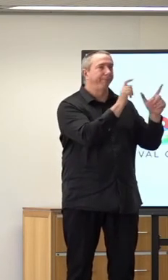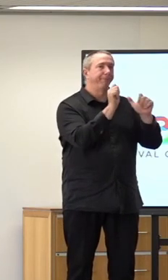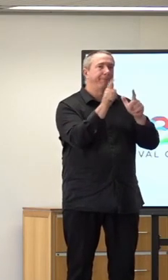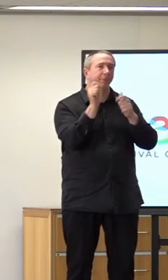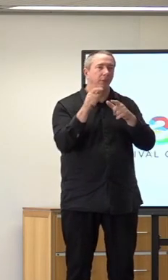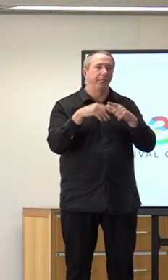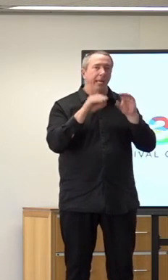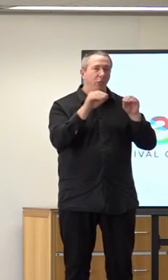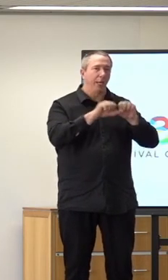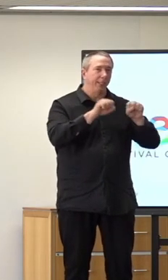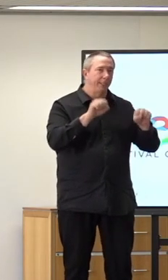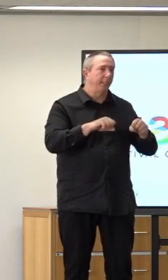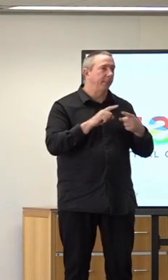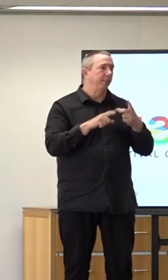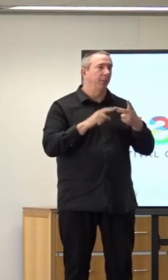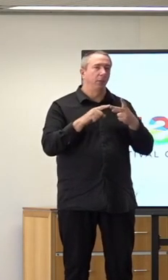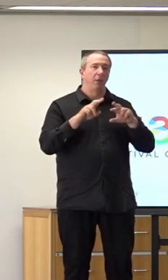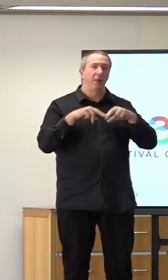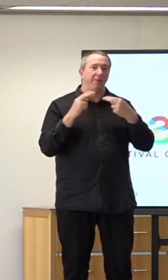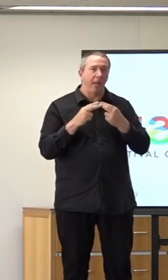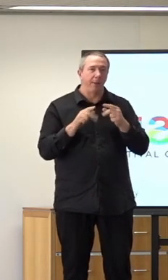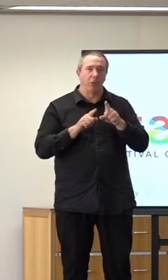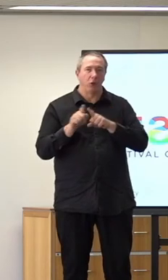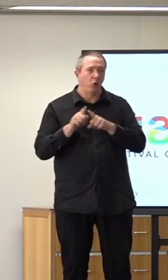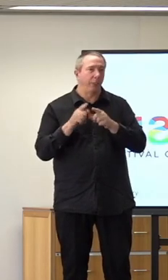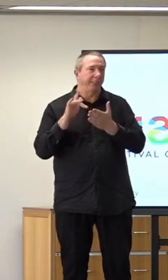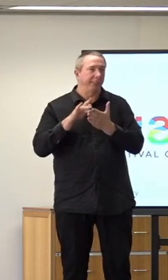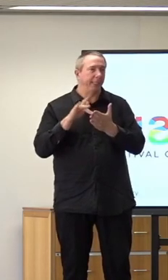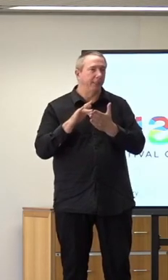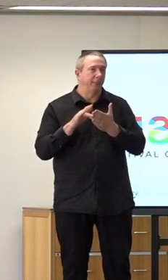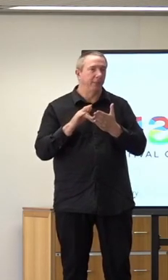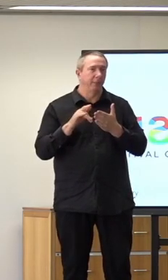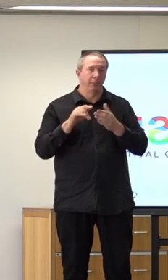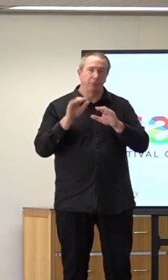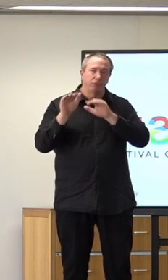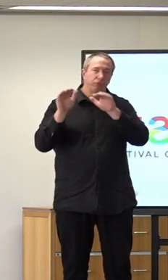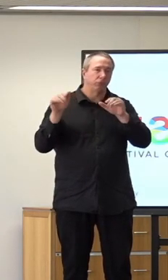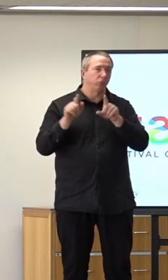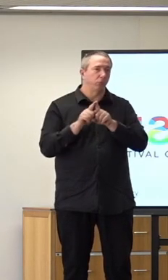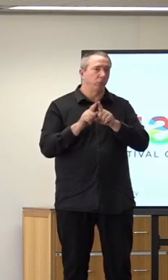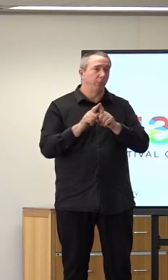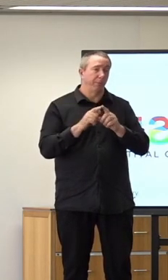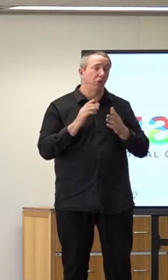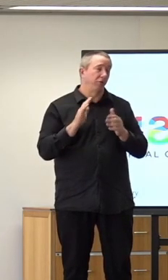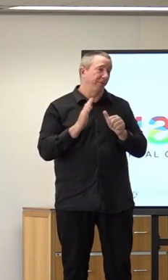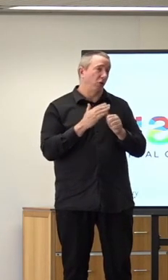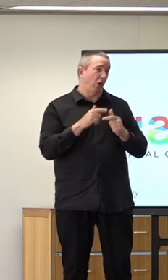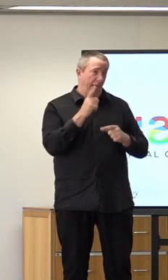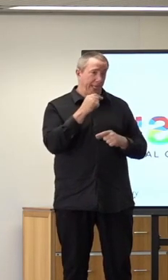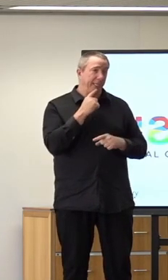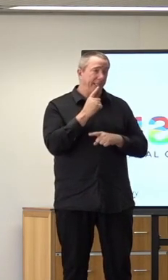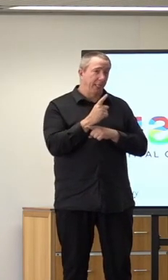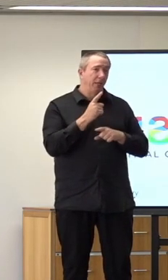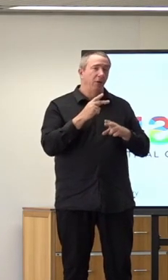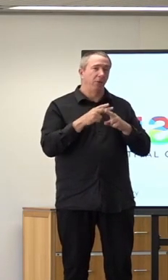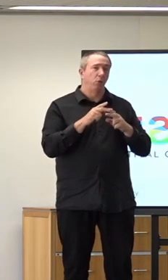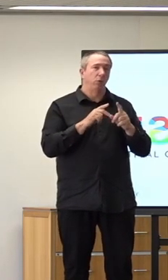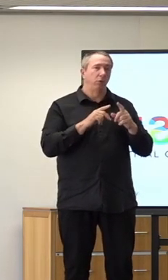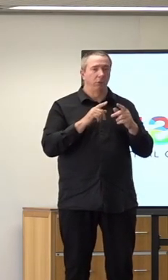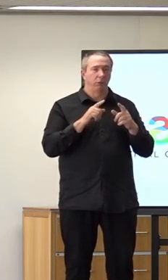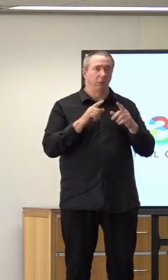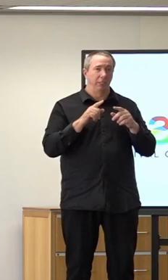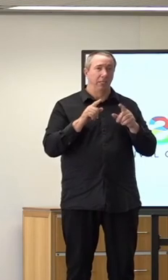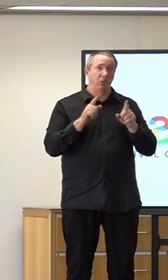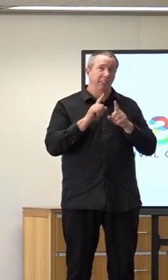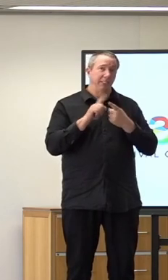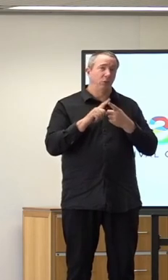education, with the families and learning sector of things, doing really fantastic work. But I'll be the first to admit that within curatorial and programming and audience, we've got a